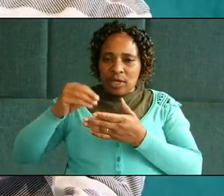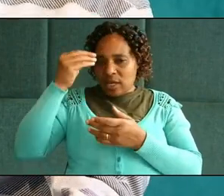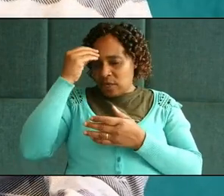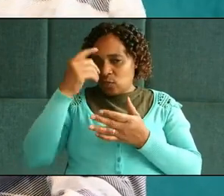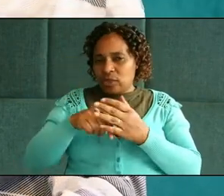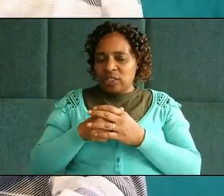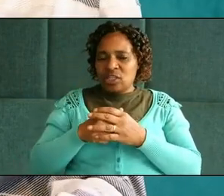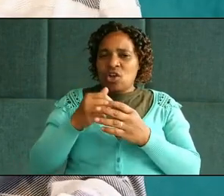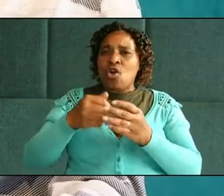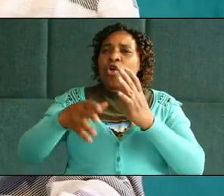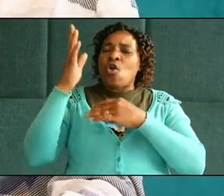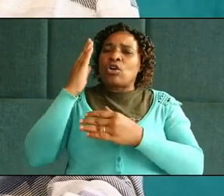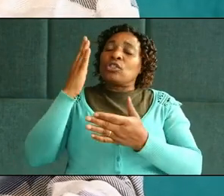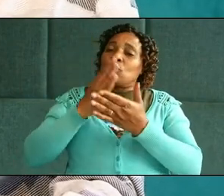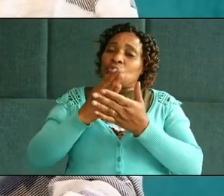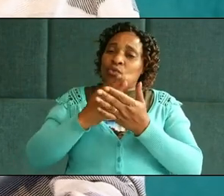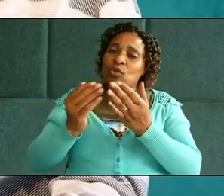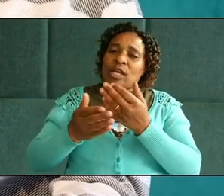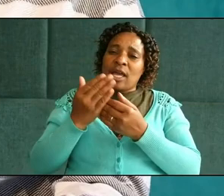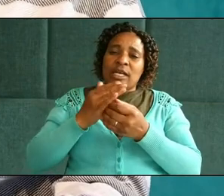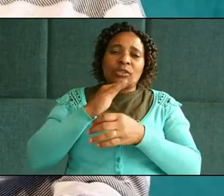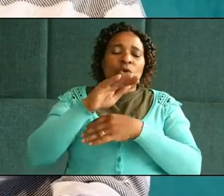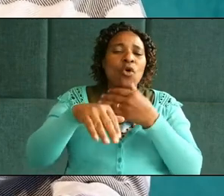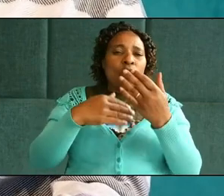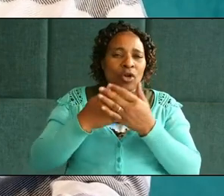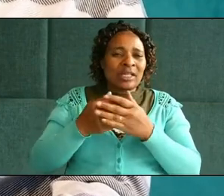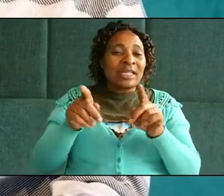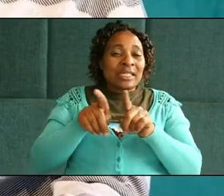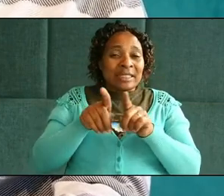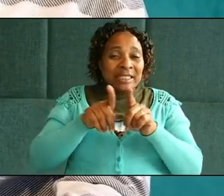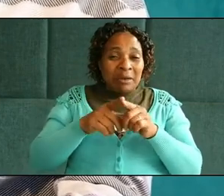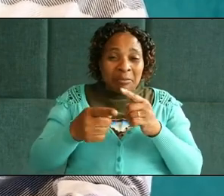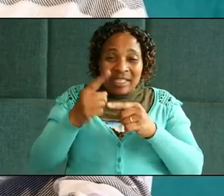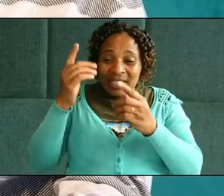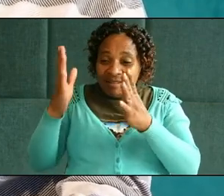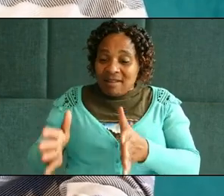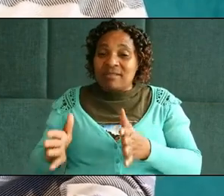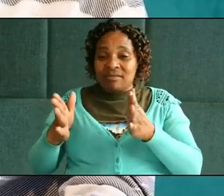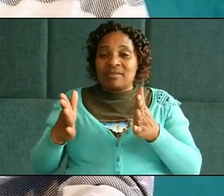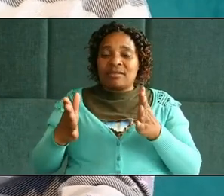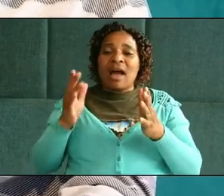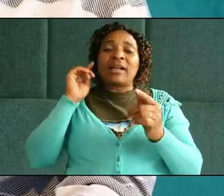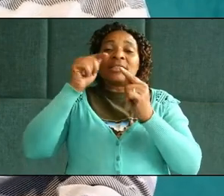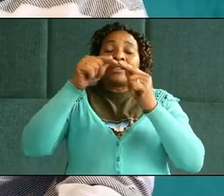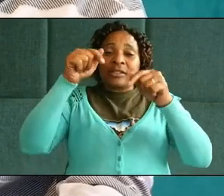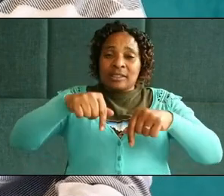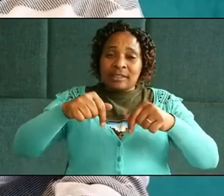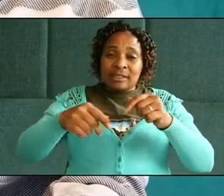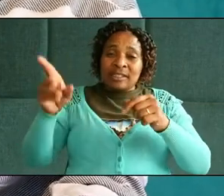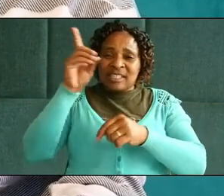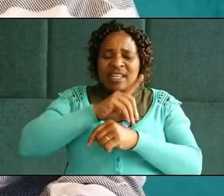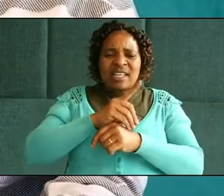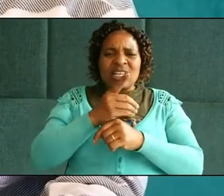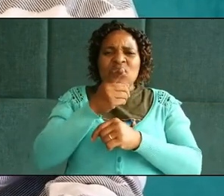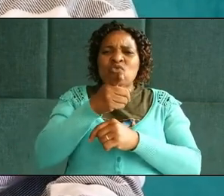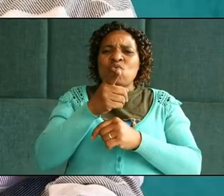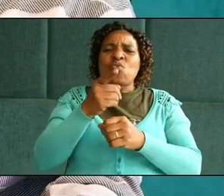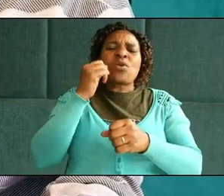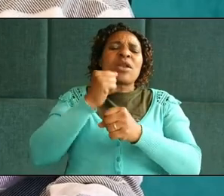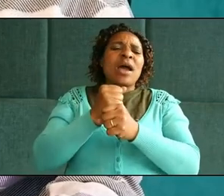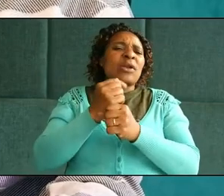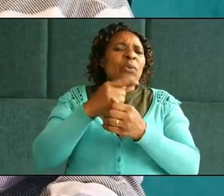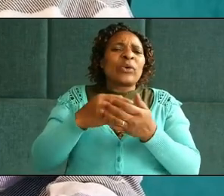God really cares about everyone, even murderers. Even to this day, no matter what you've done, there's